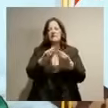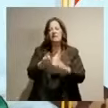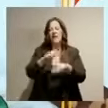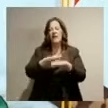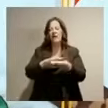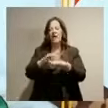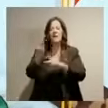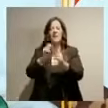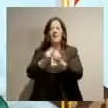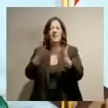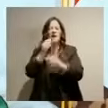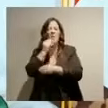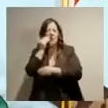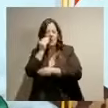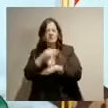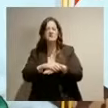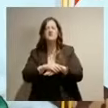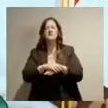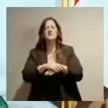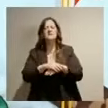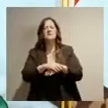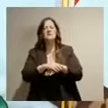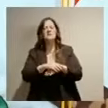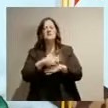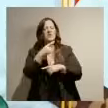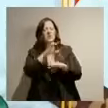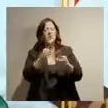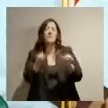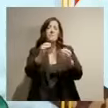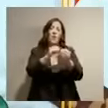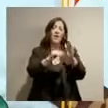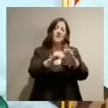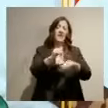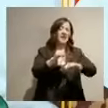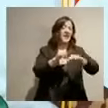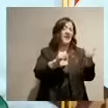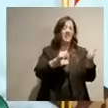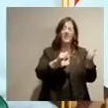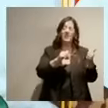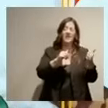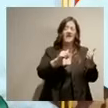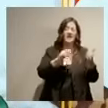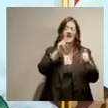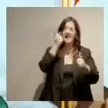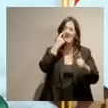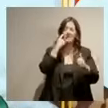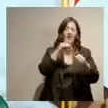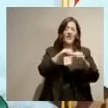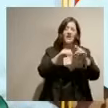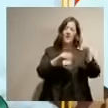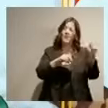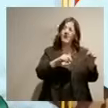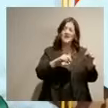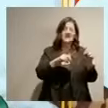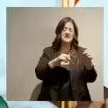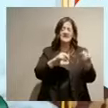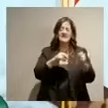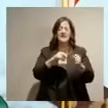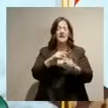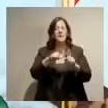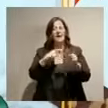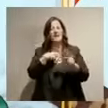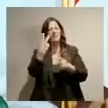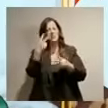this isn't a gotcha question. You're doing more than any other governor in the country, really, to address this crisis. So I have a two-parter for